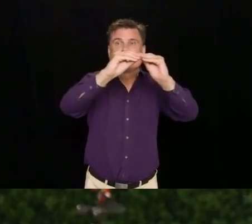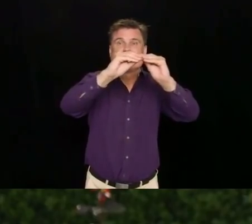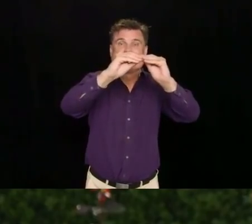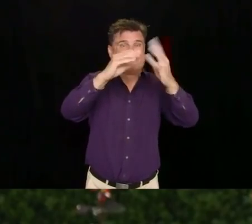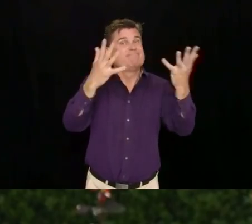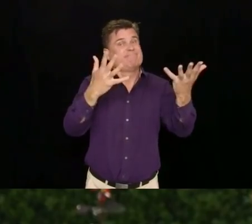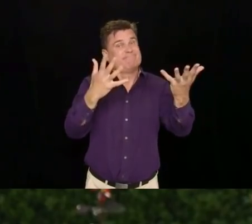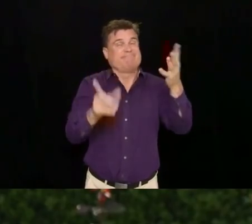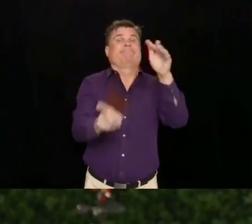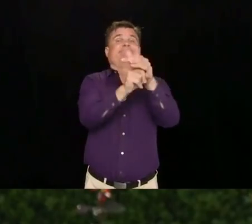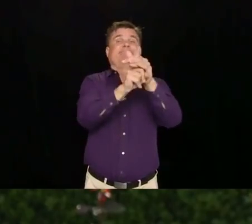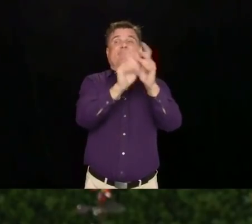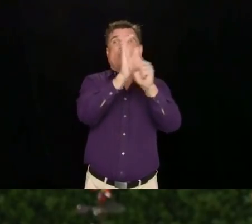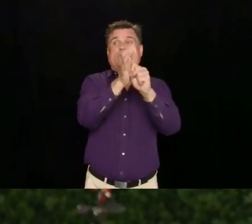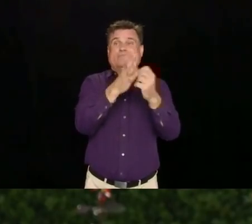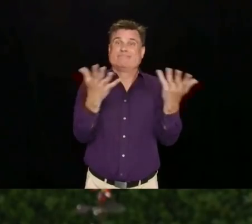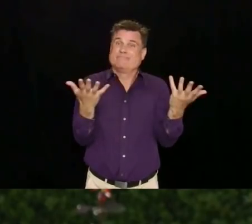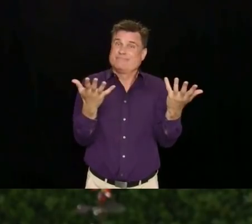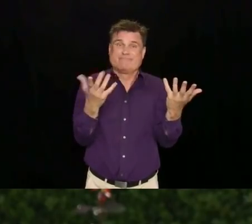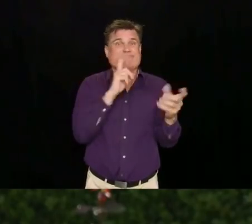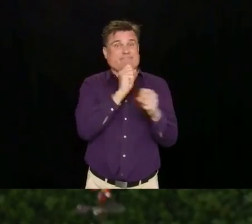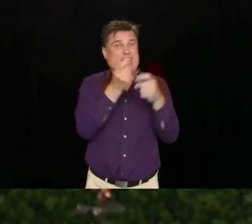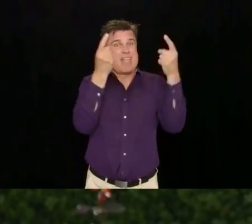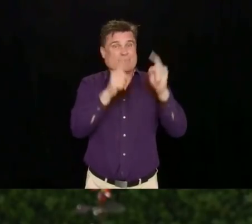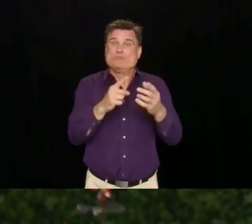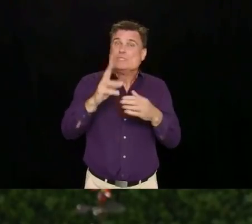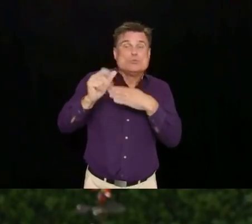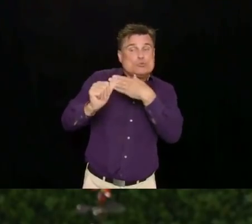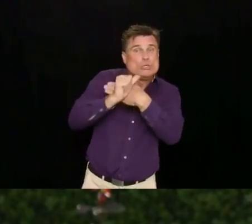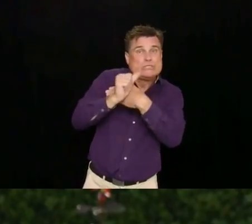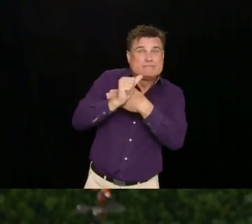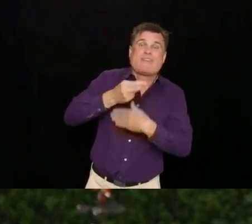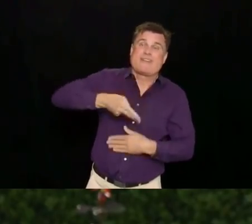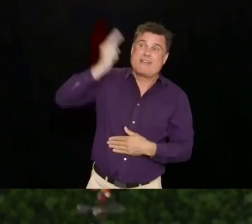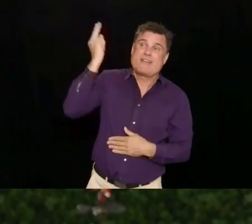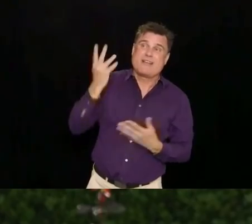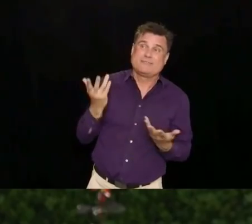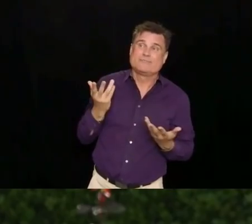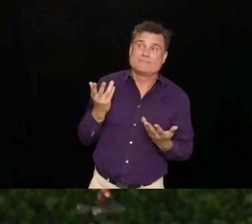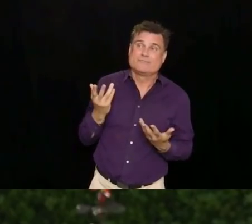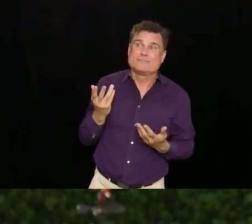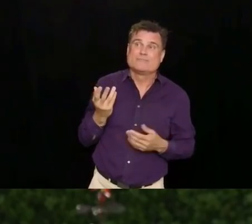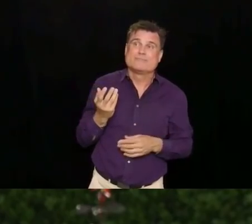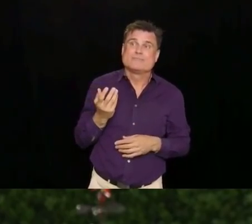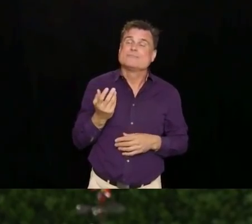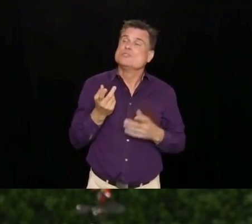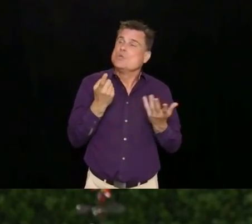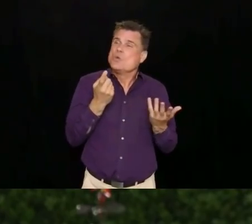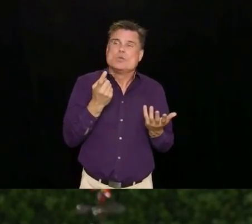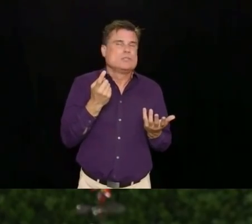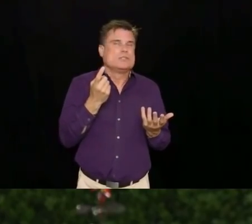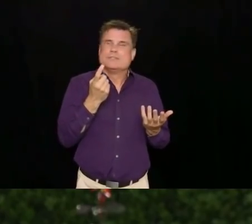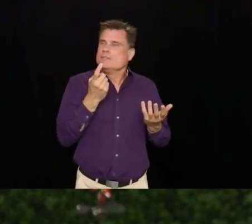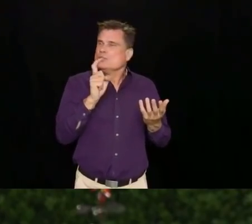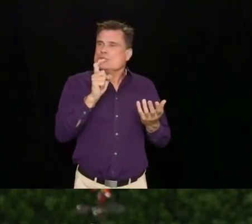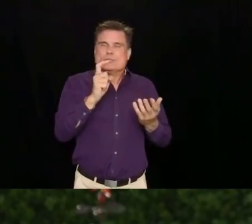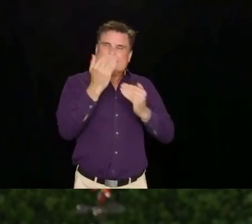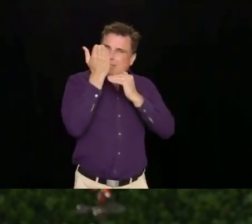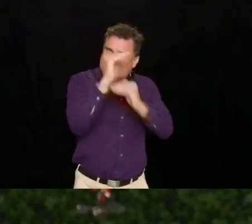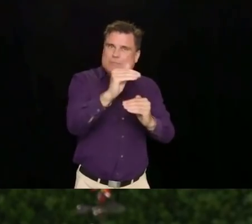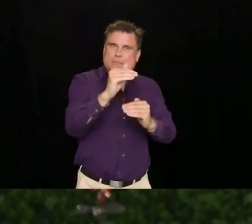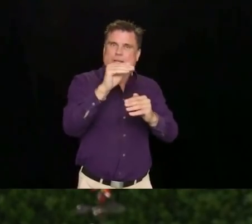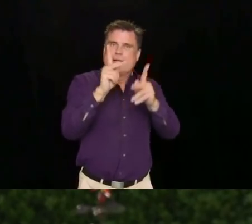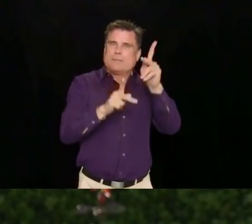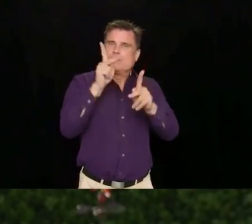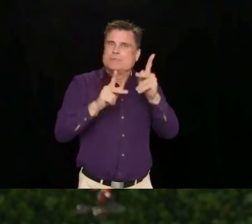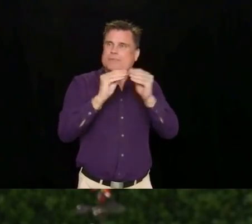of events are higher. It's why we have limits on the overall sizes of gatherings, organized gatherings. But people,